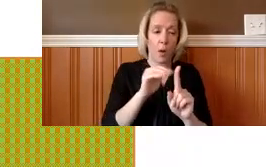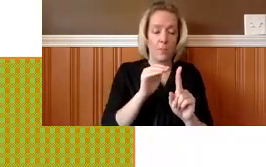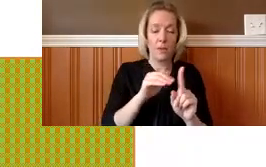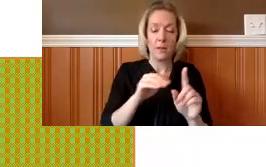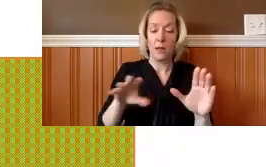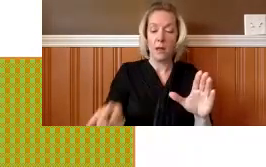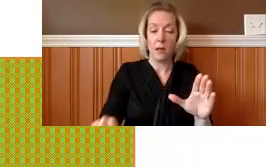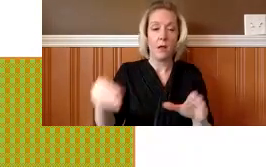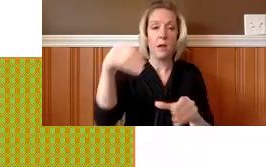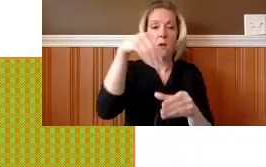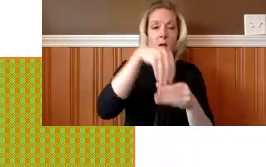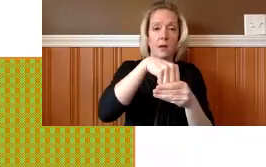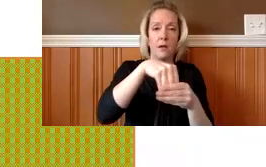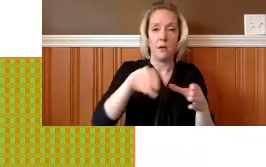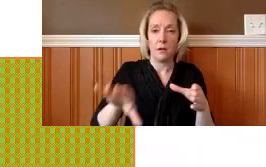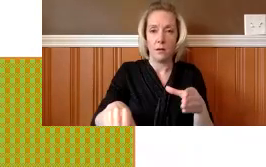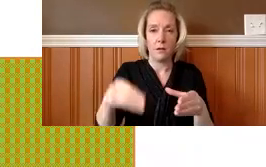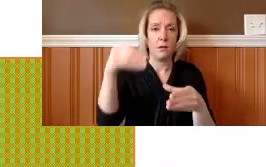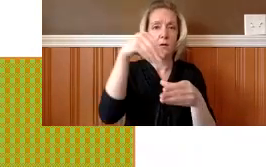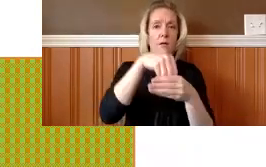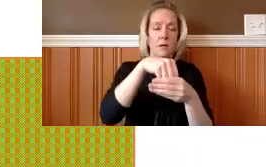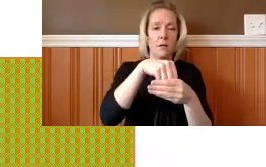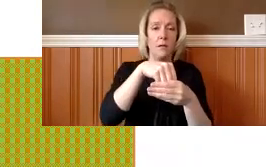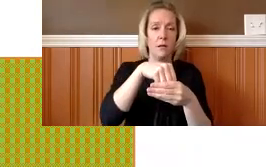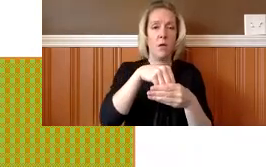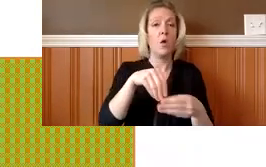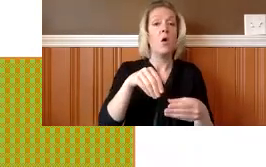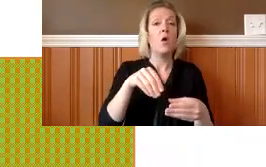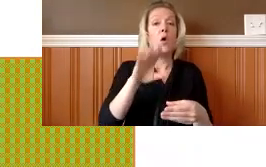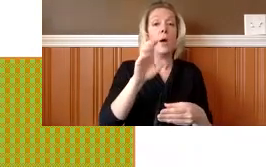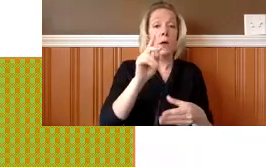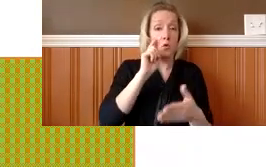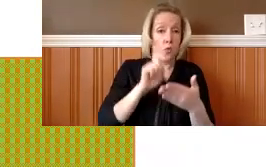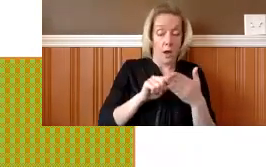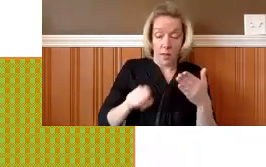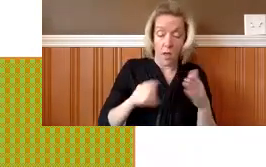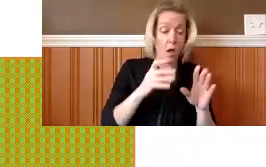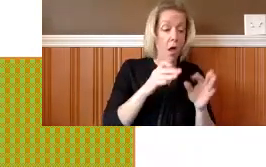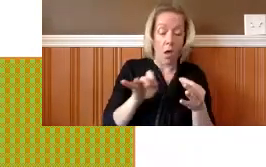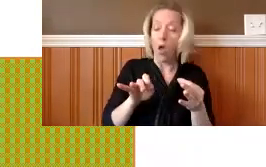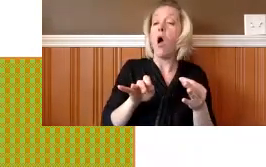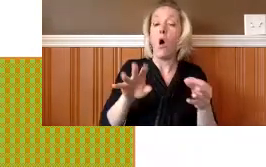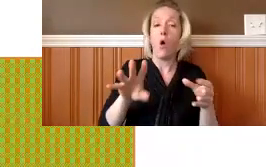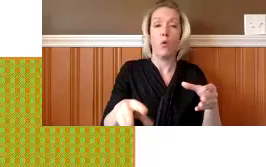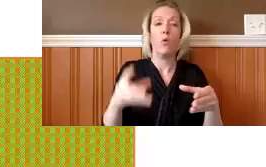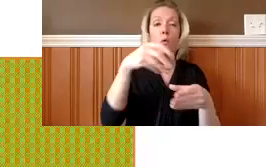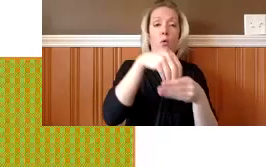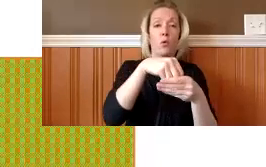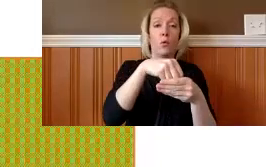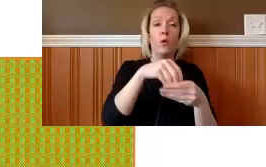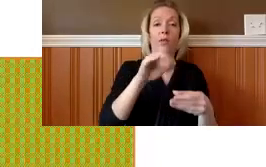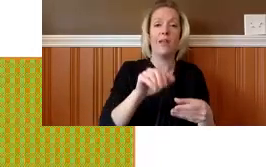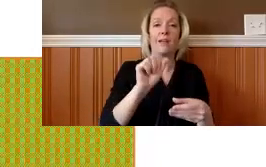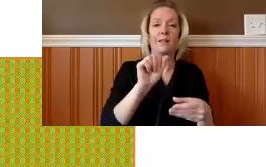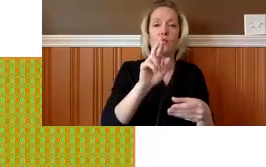of, after he was aware that they were there, he looked, he saw them, and he picked them up and put them in. The array here